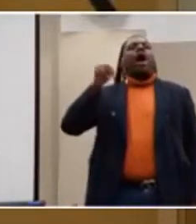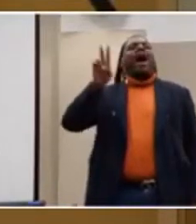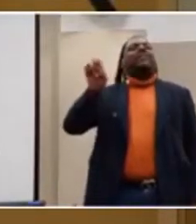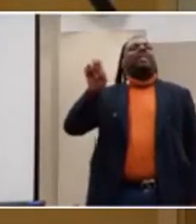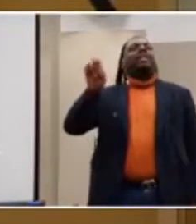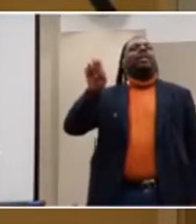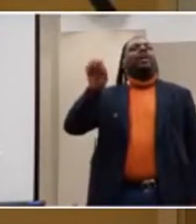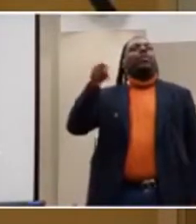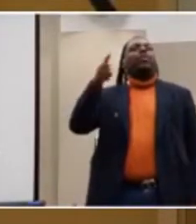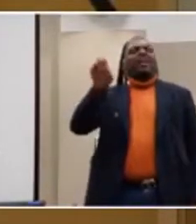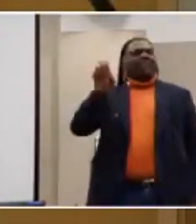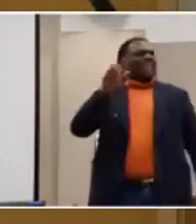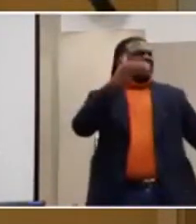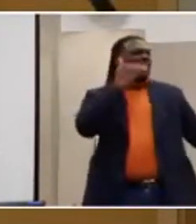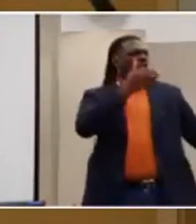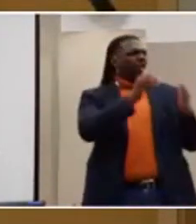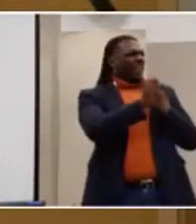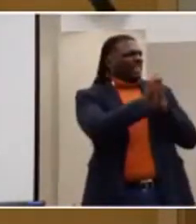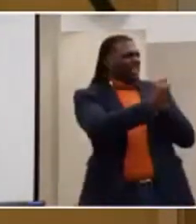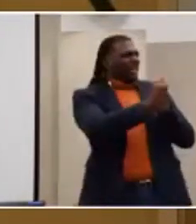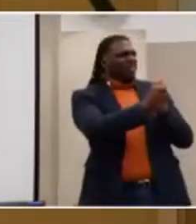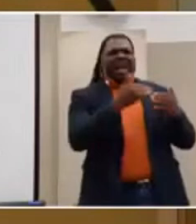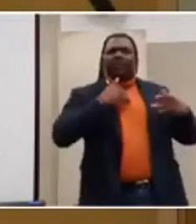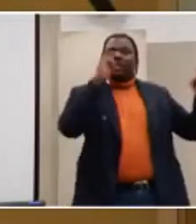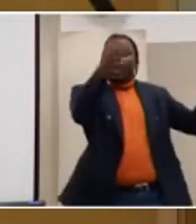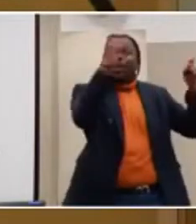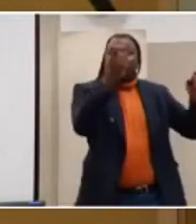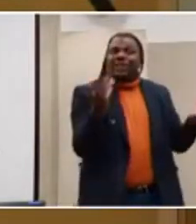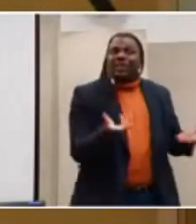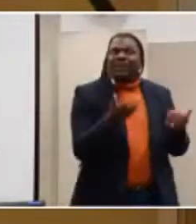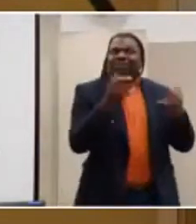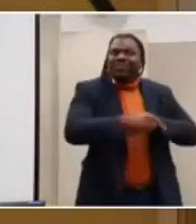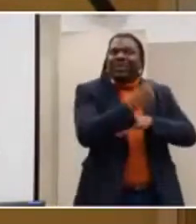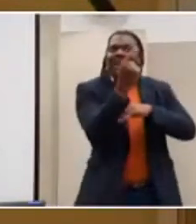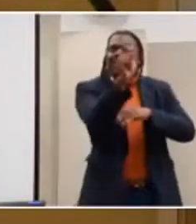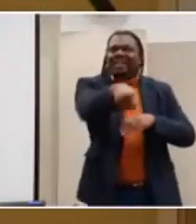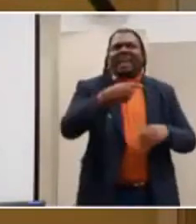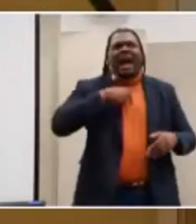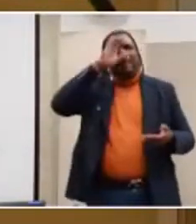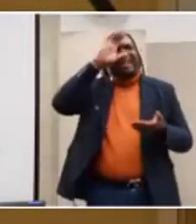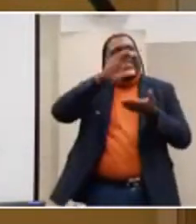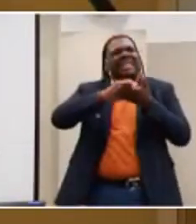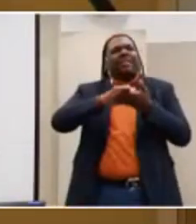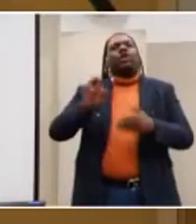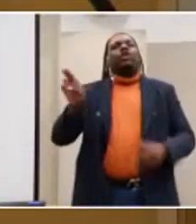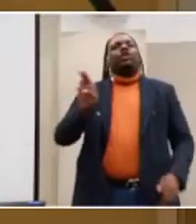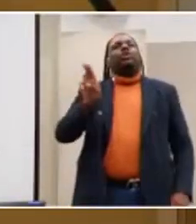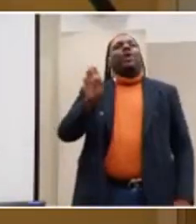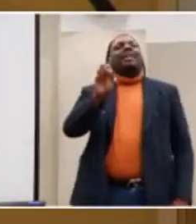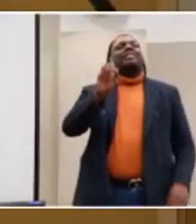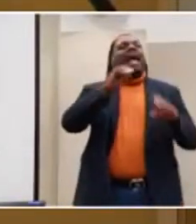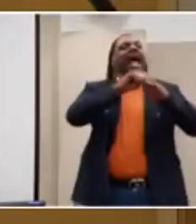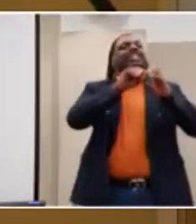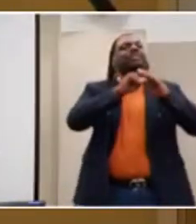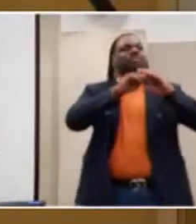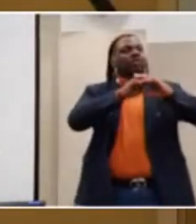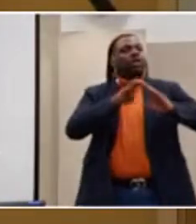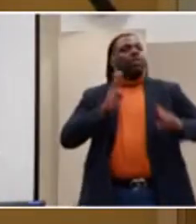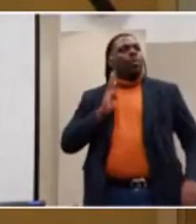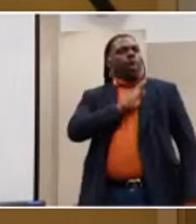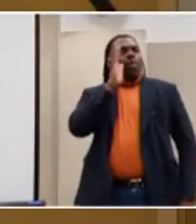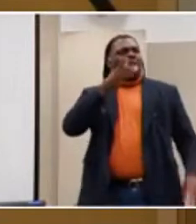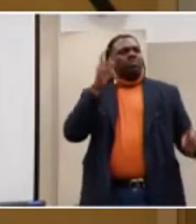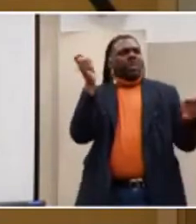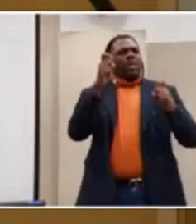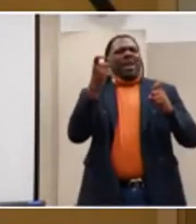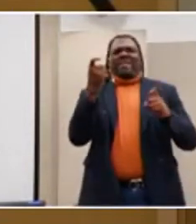your leadership. And I think we have a celebration here today. I believe the U.S. Access Board will be